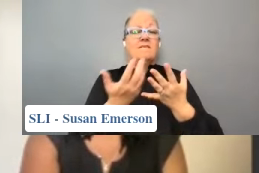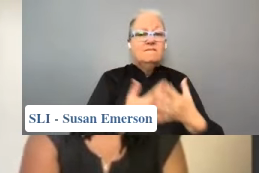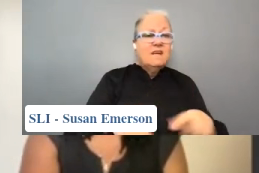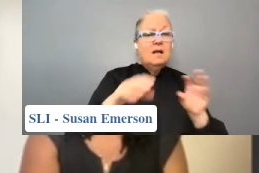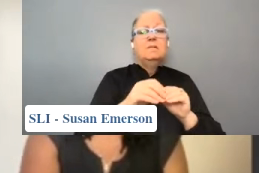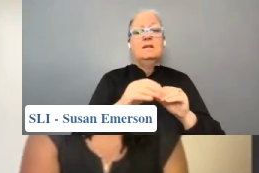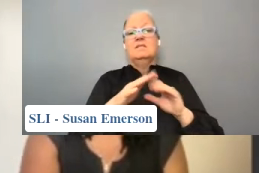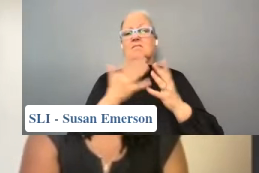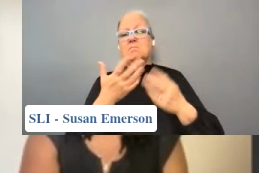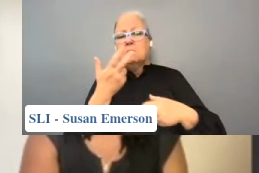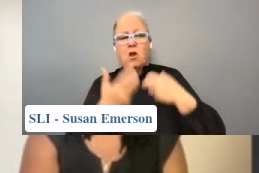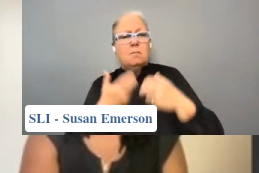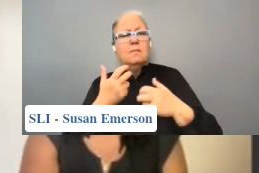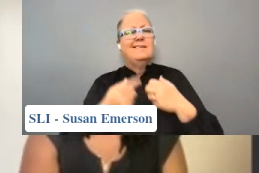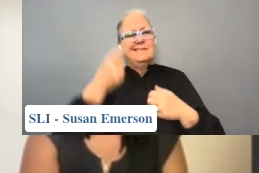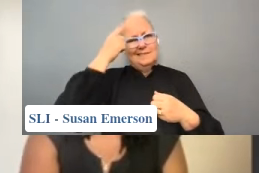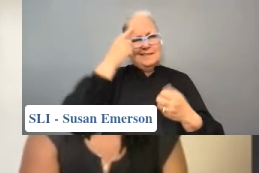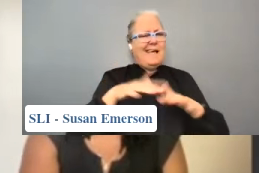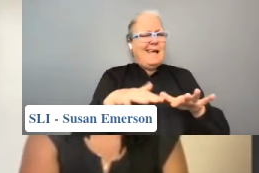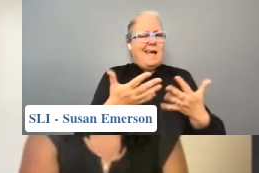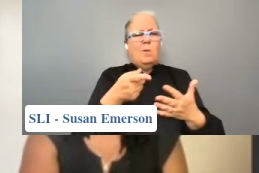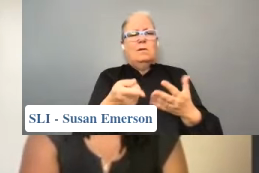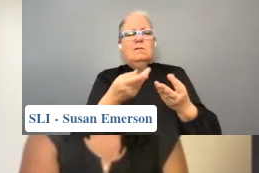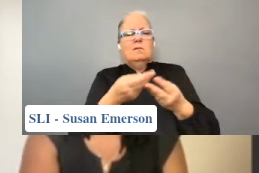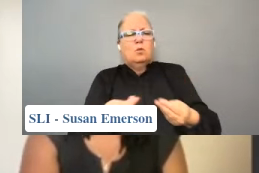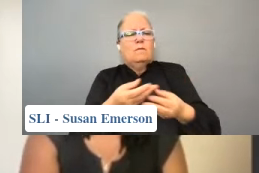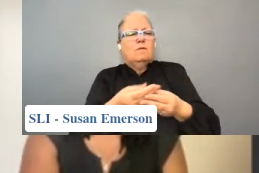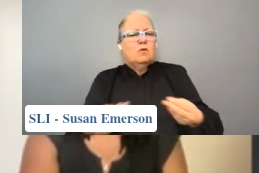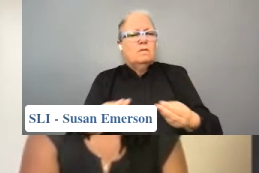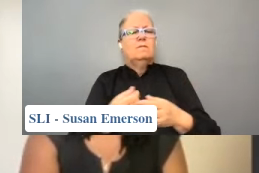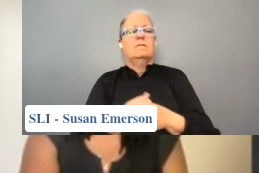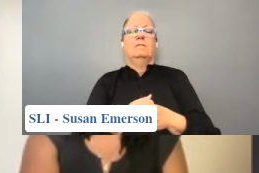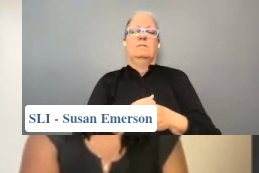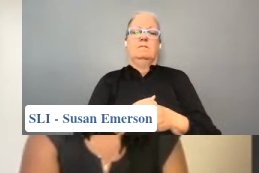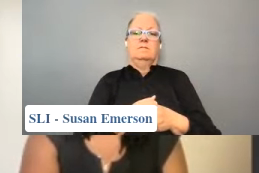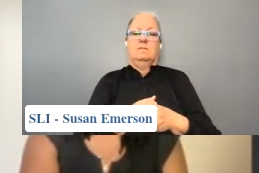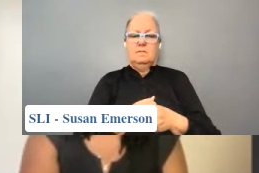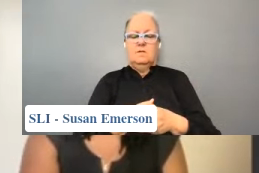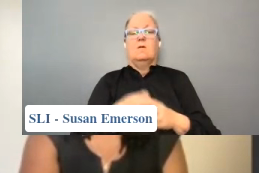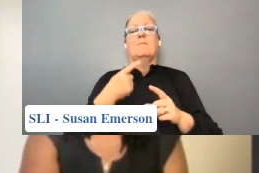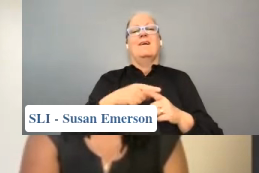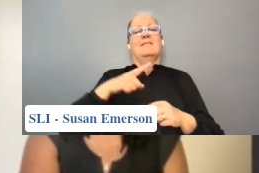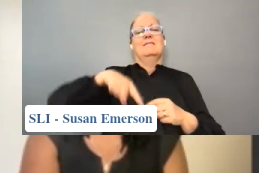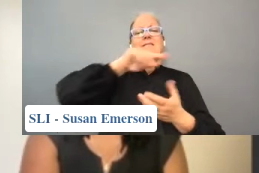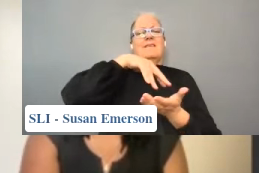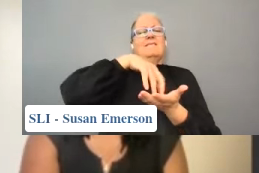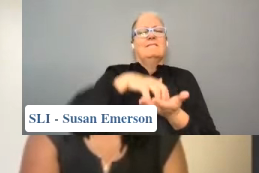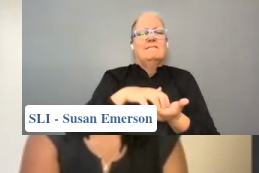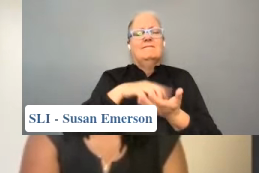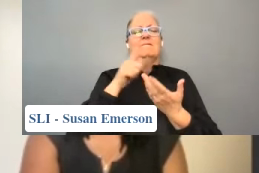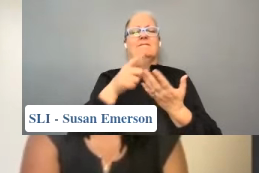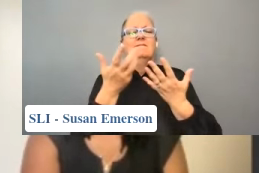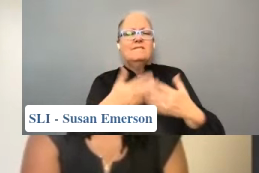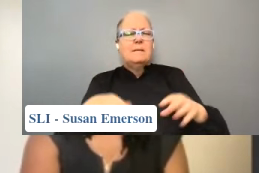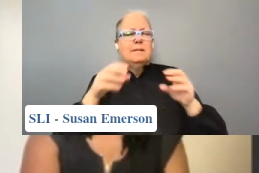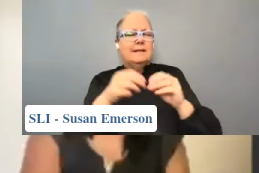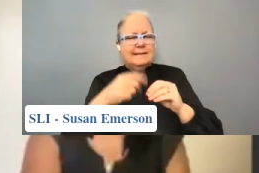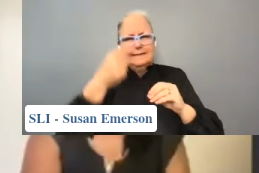to understand specific needs of household and advocate for them through the pre-collaborative